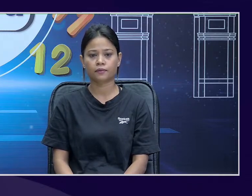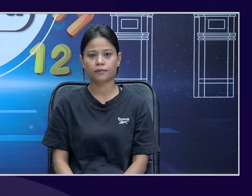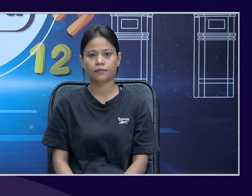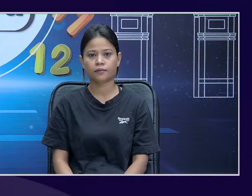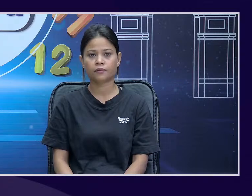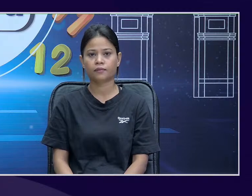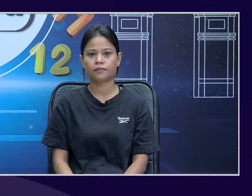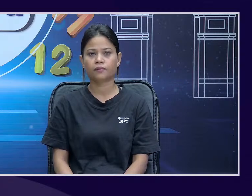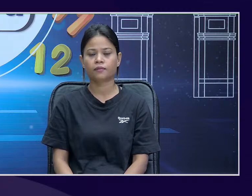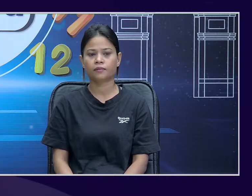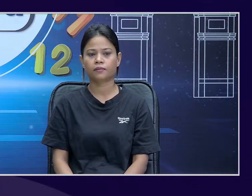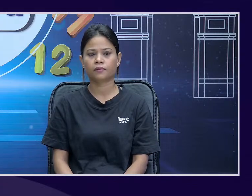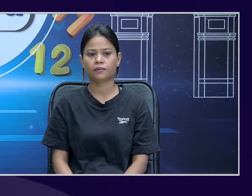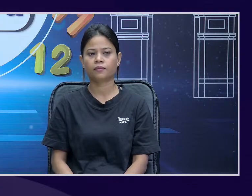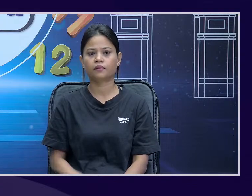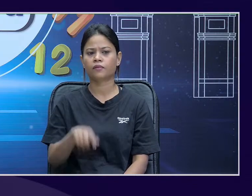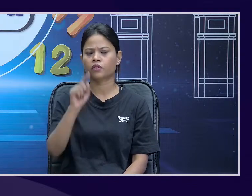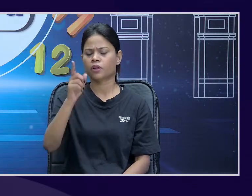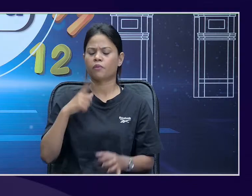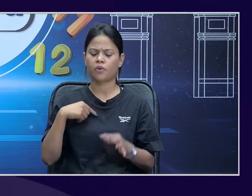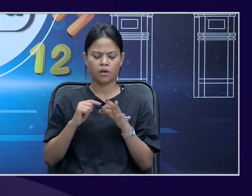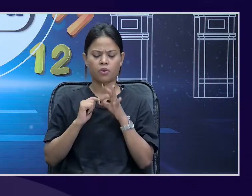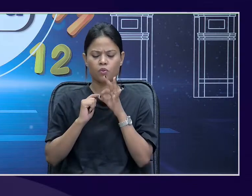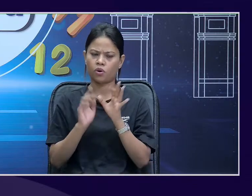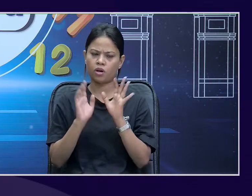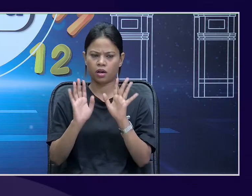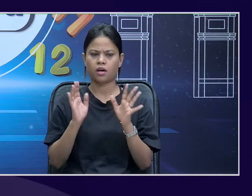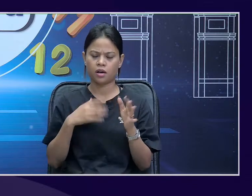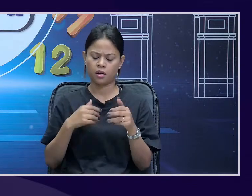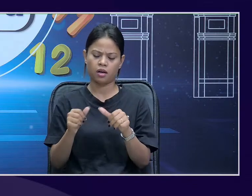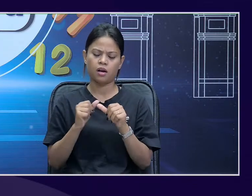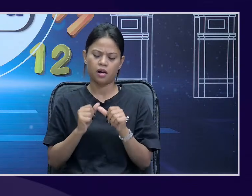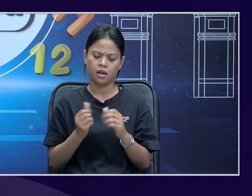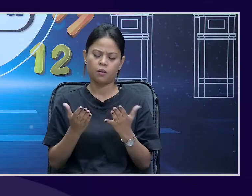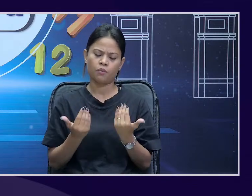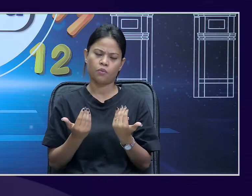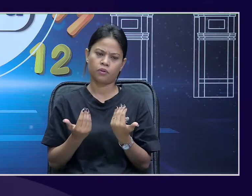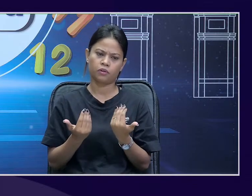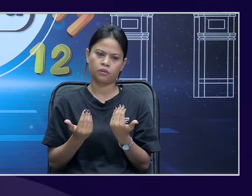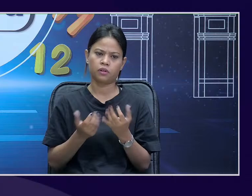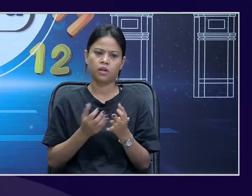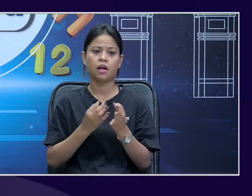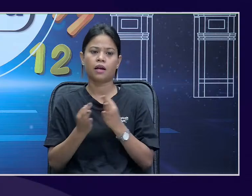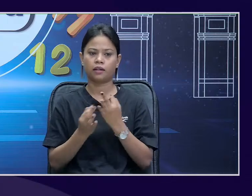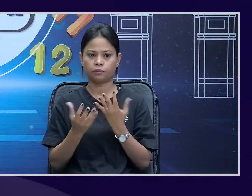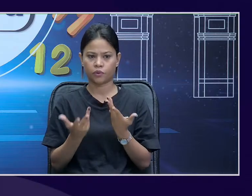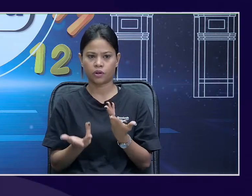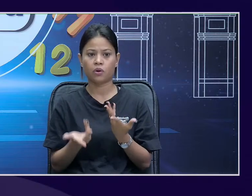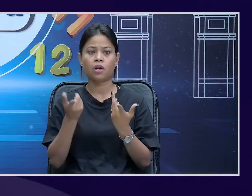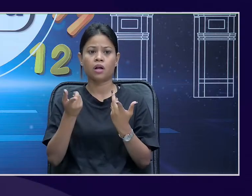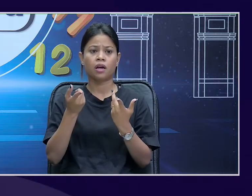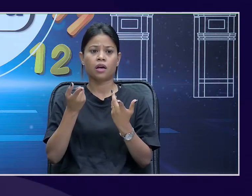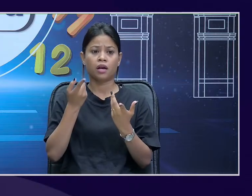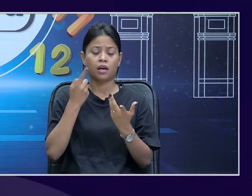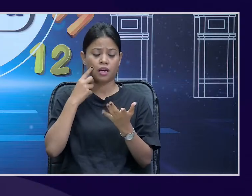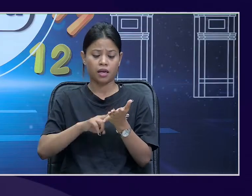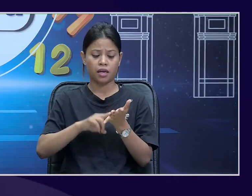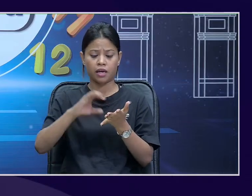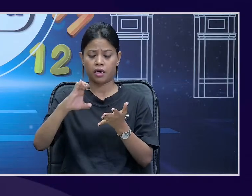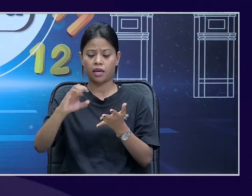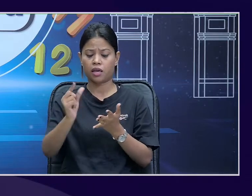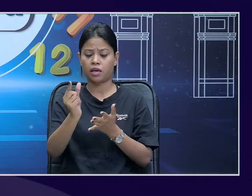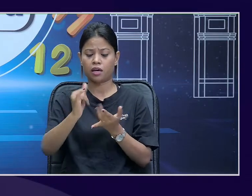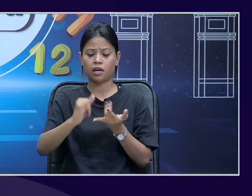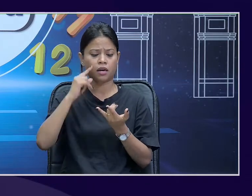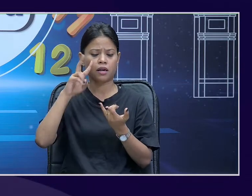ma'am. Meanwhile, I have a question. Could you please explain us what is an inclusive class learning environment,